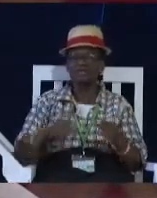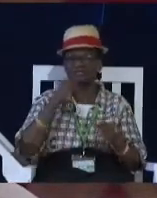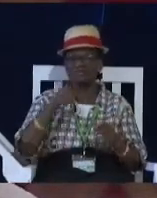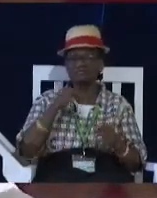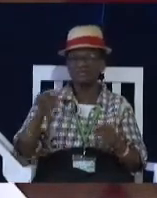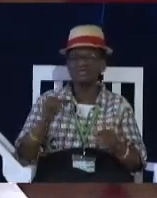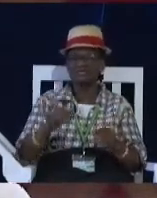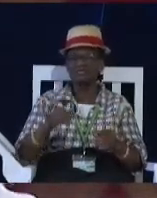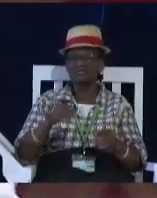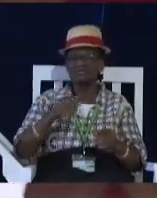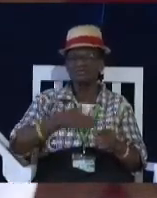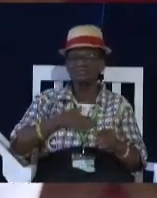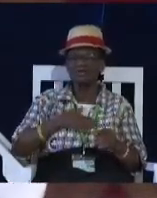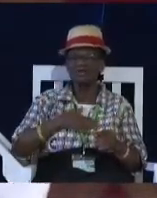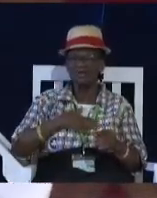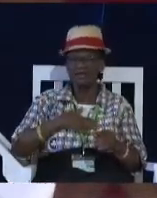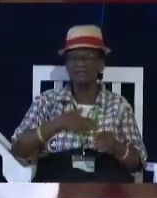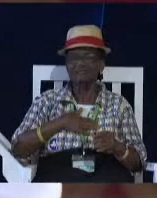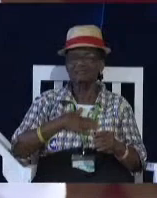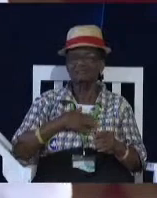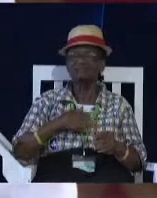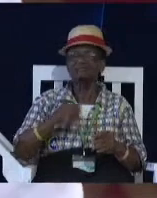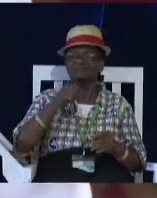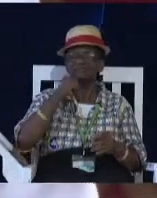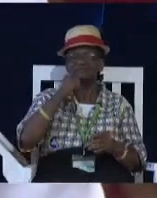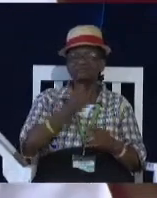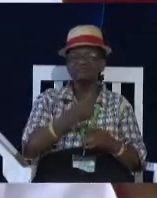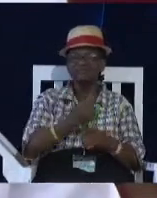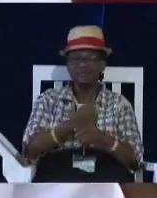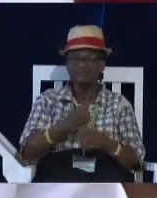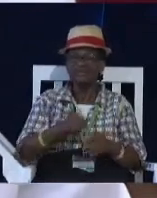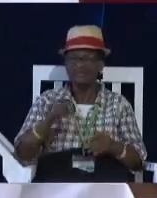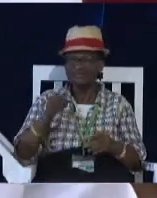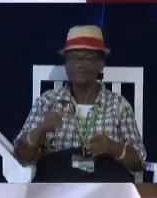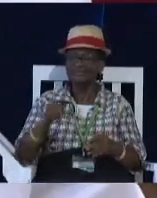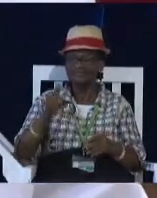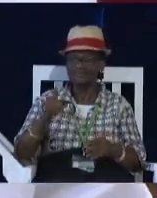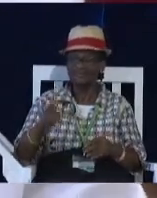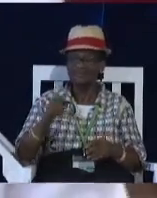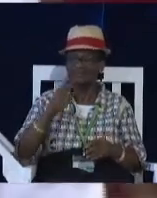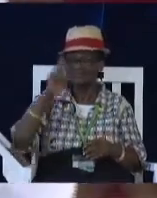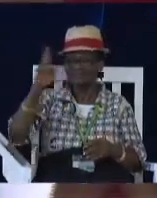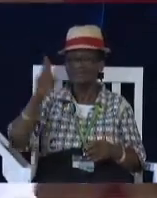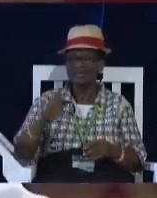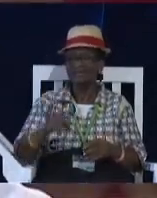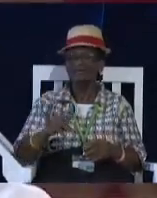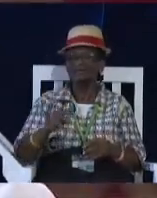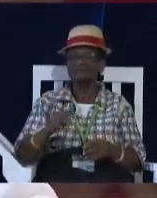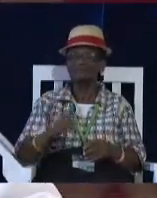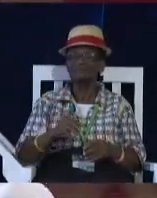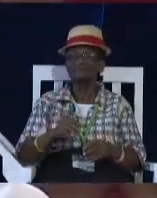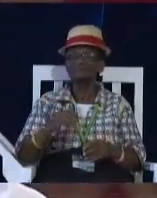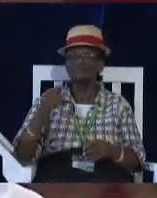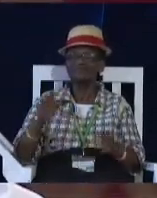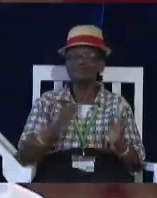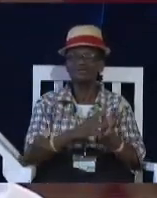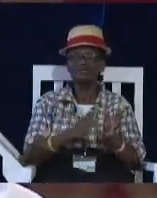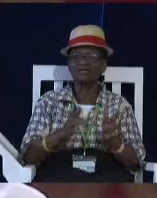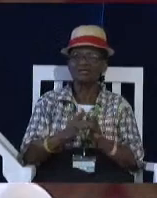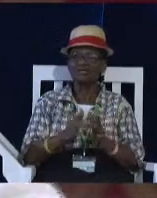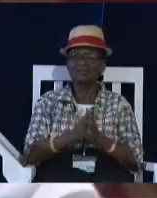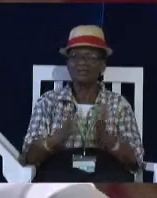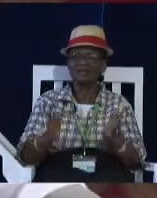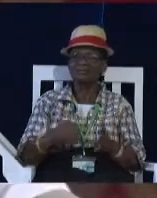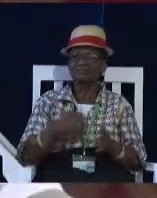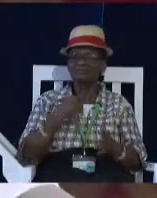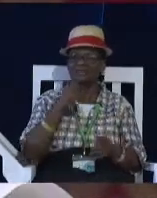in Matthew chapter 15, from verse 21 to 28, Matthew 15, 21 to 28, the Bible tells us that